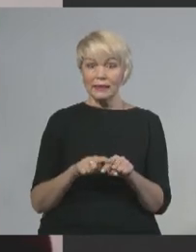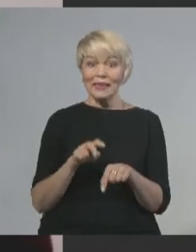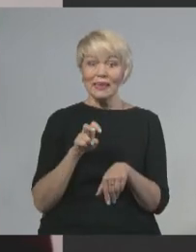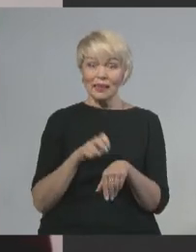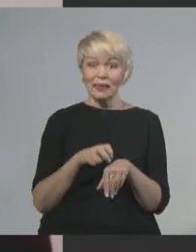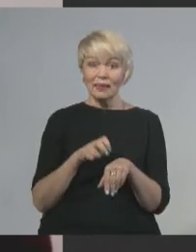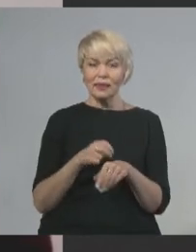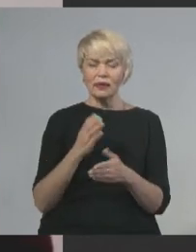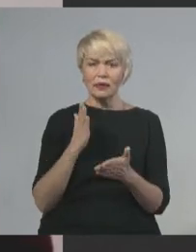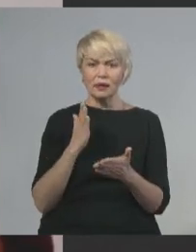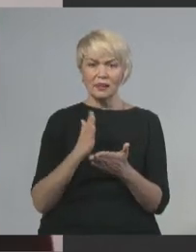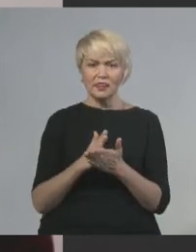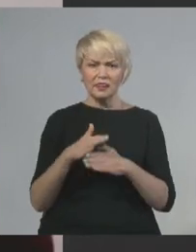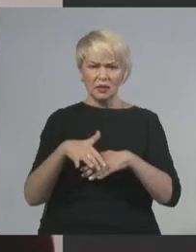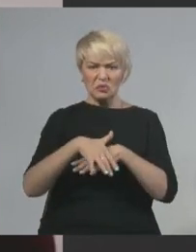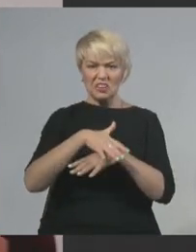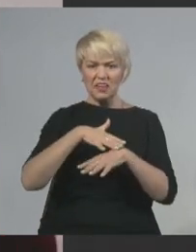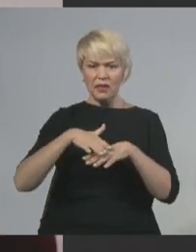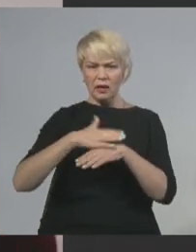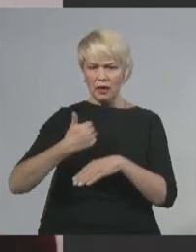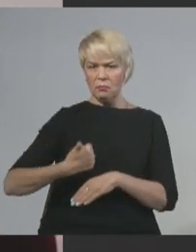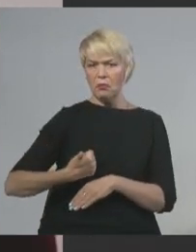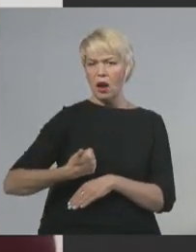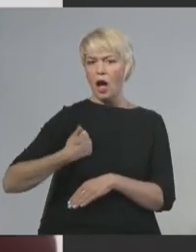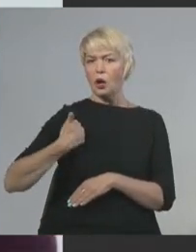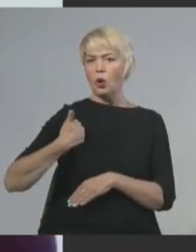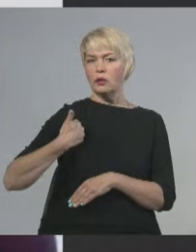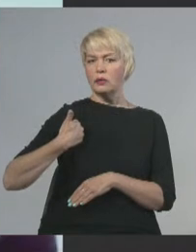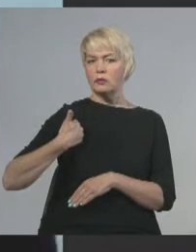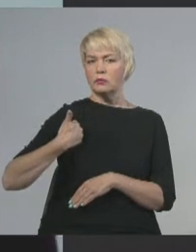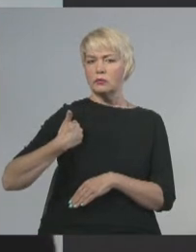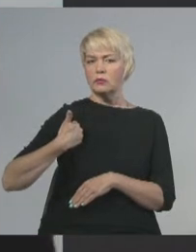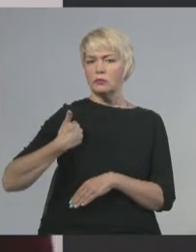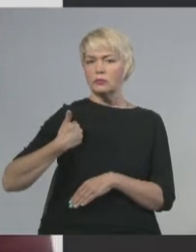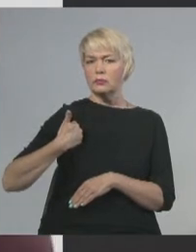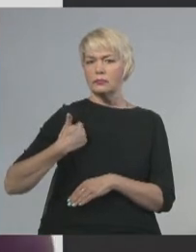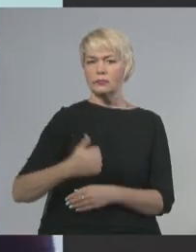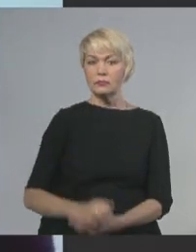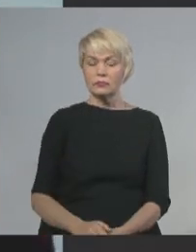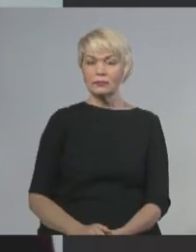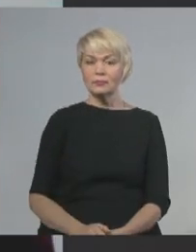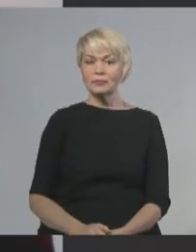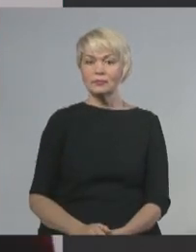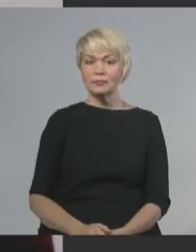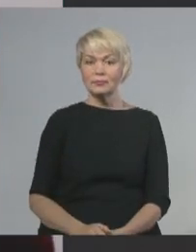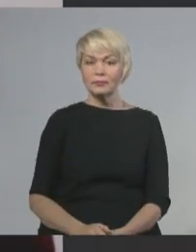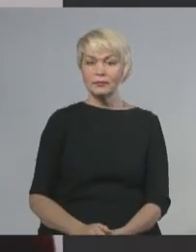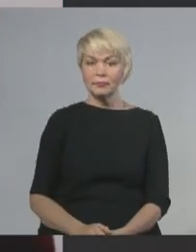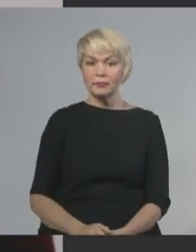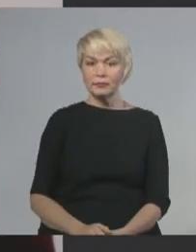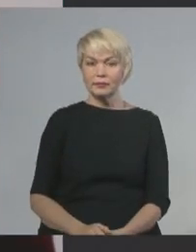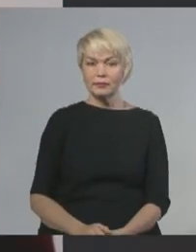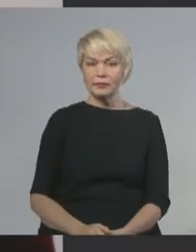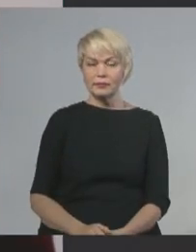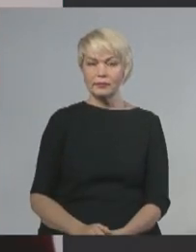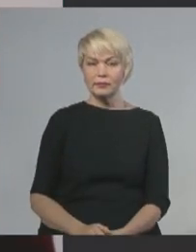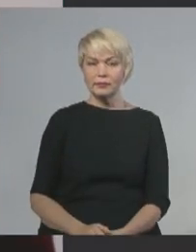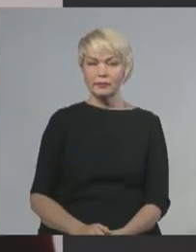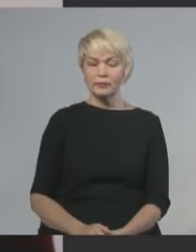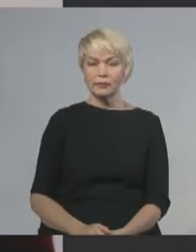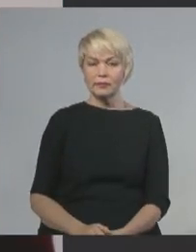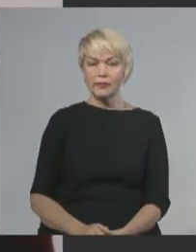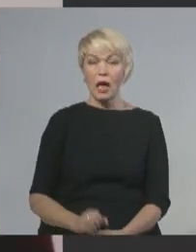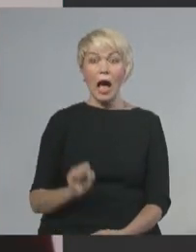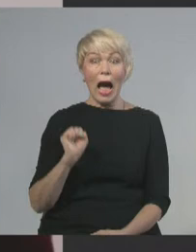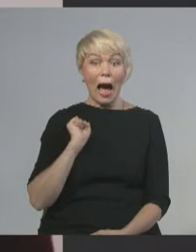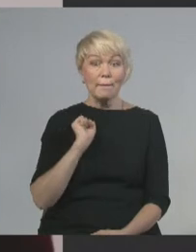to understand even from the idea to understand that this was uh